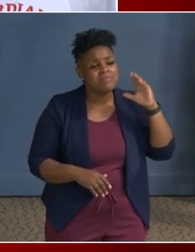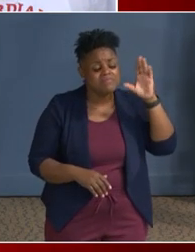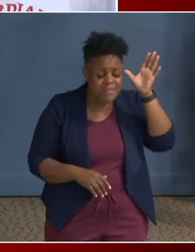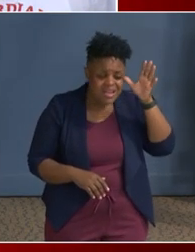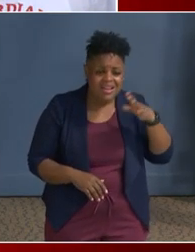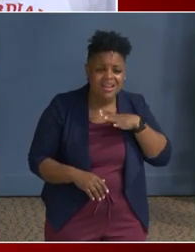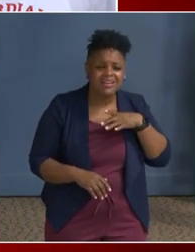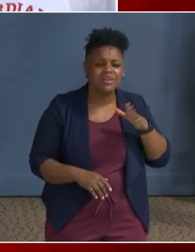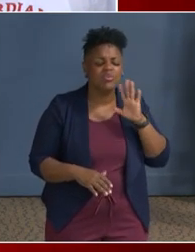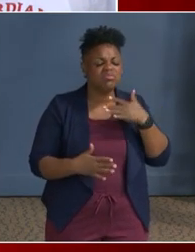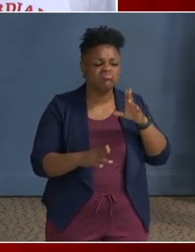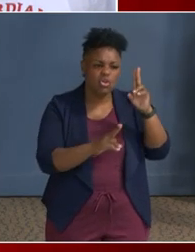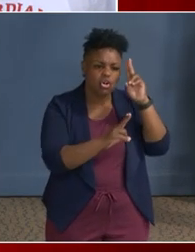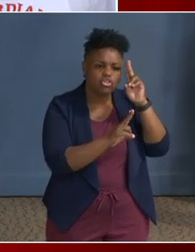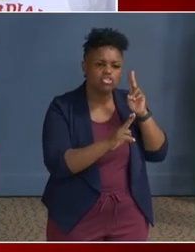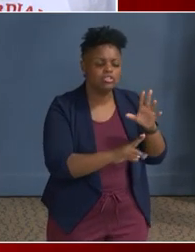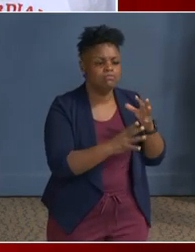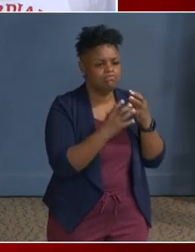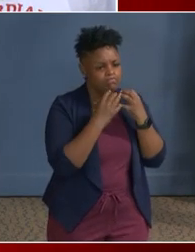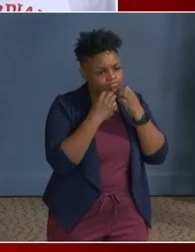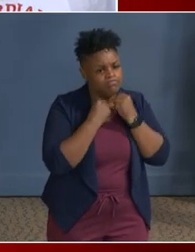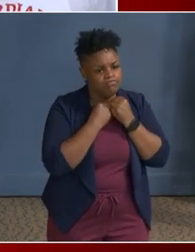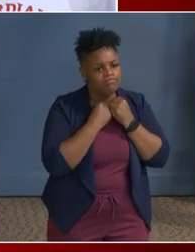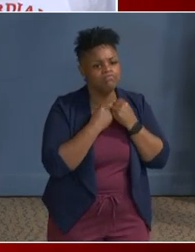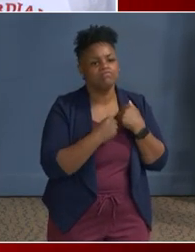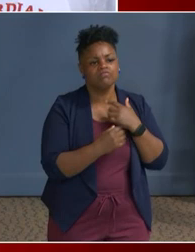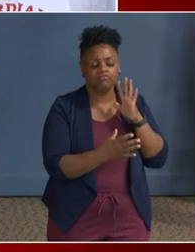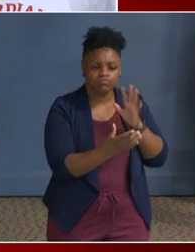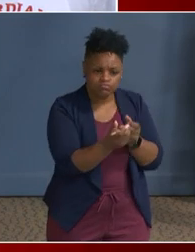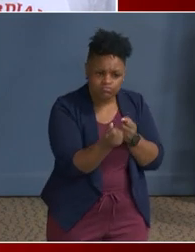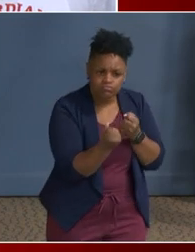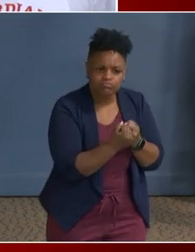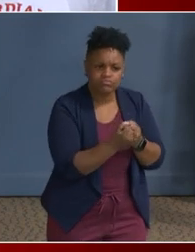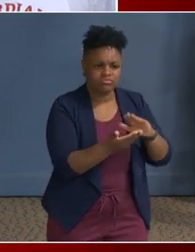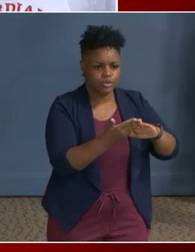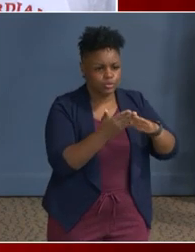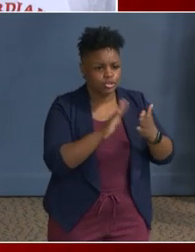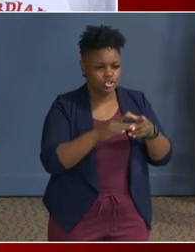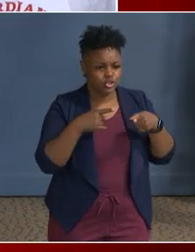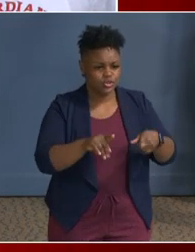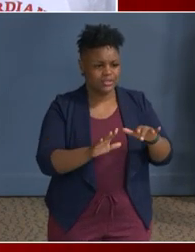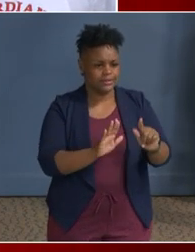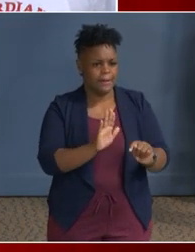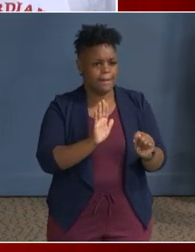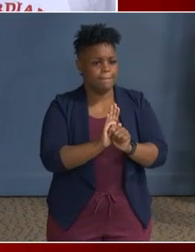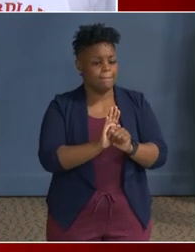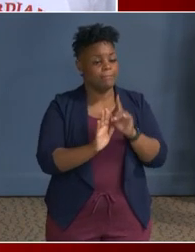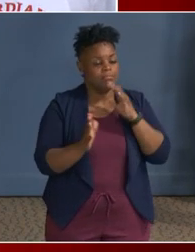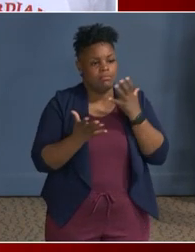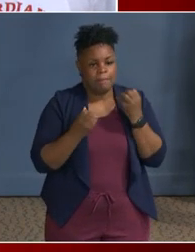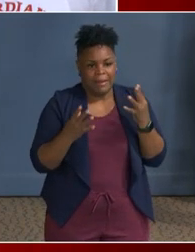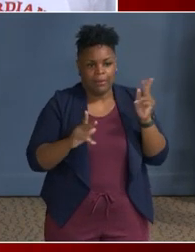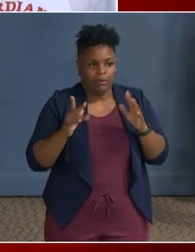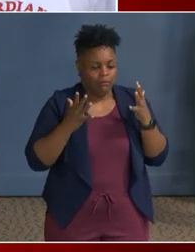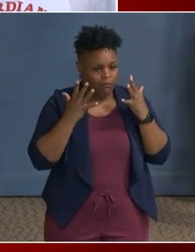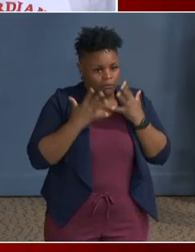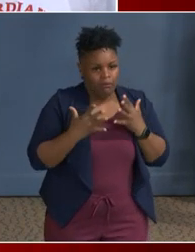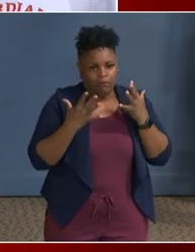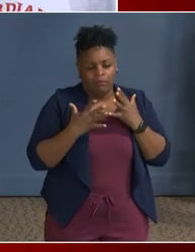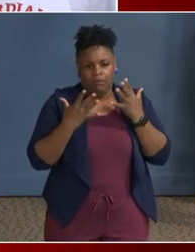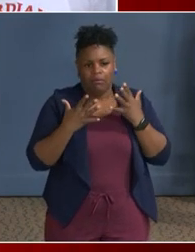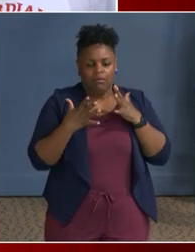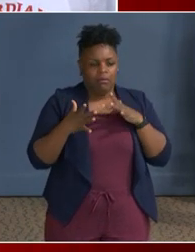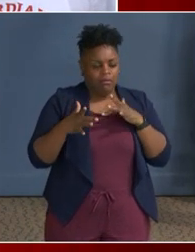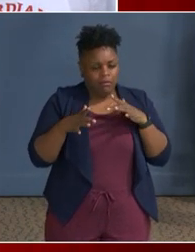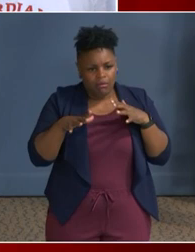going to do whatever we can do to support this community in their time of need. A lot of people are mourning right now because of the death of this young man